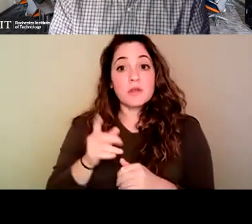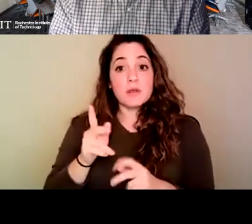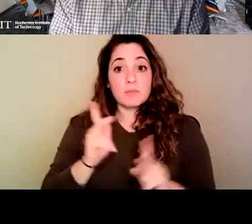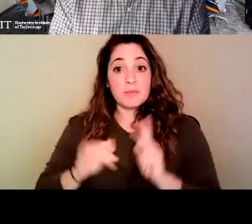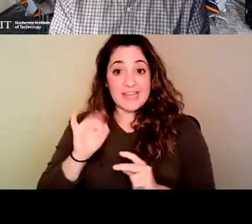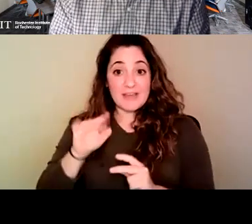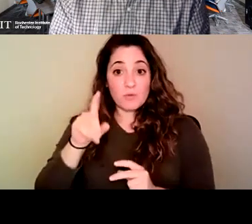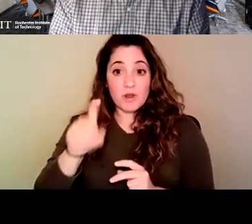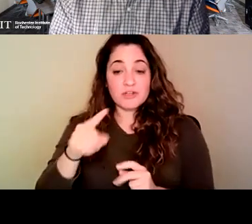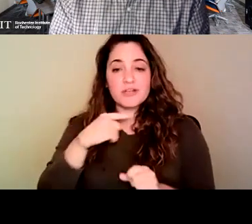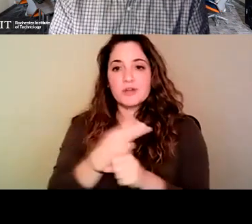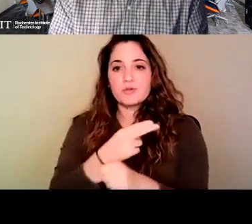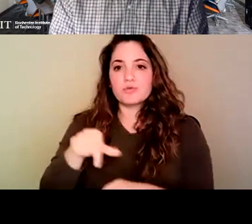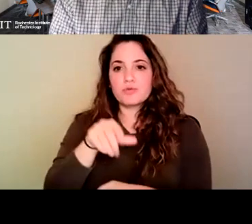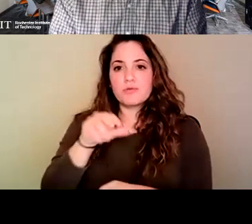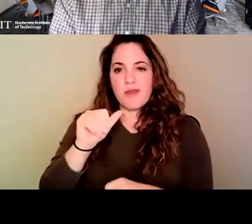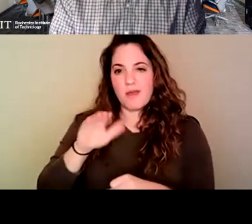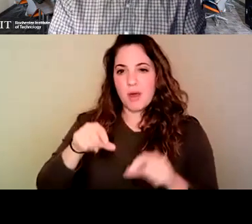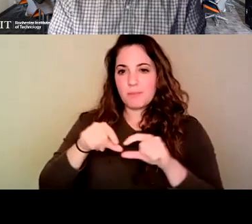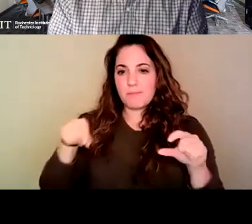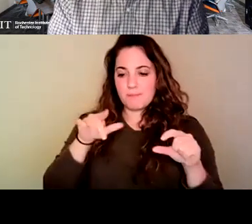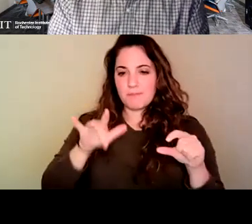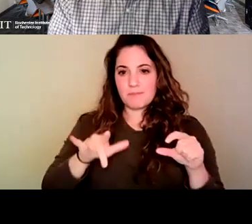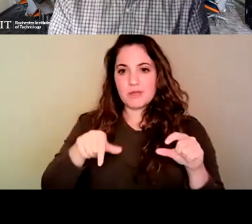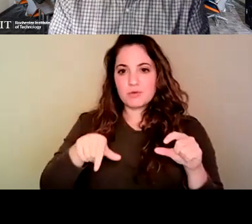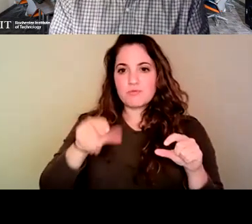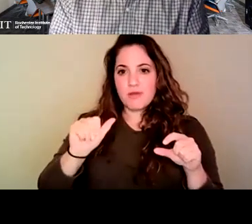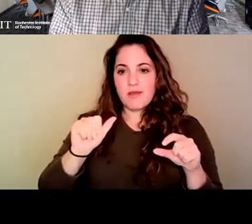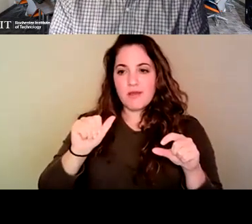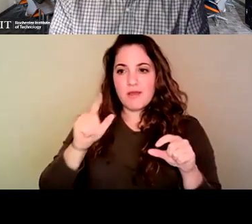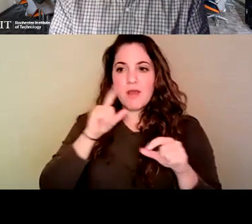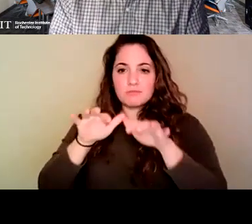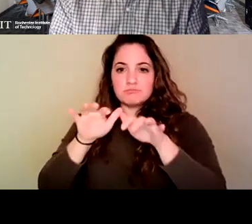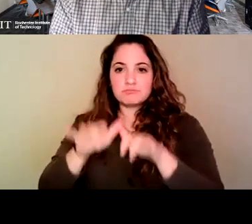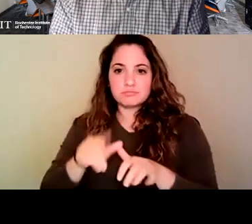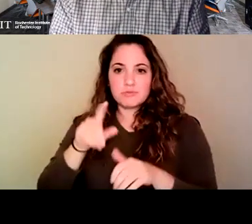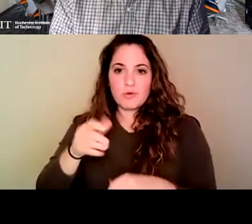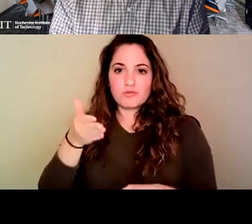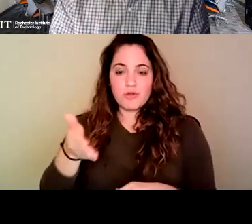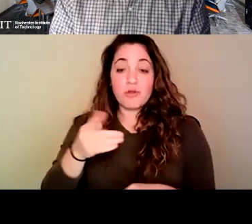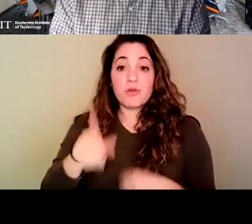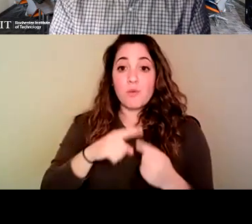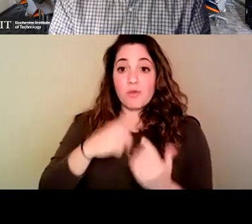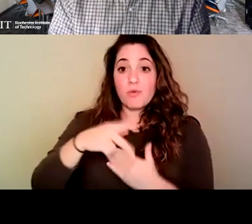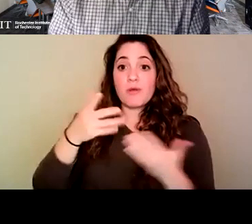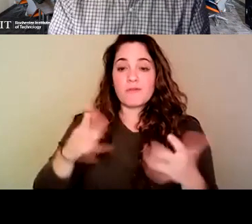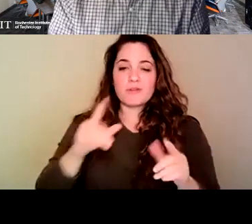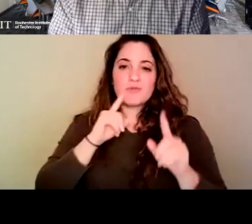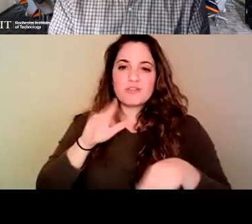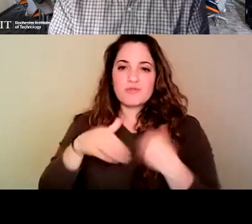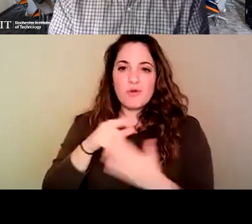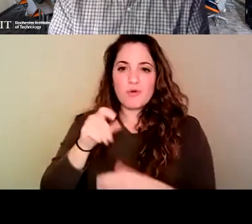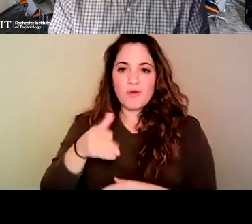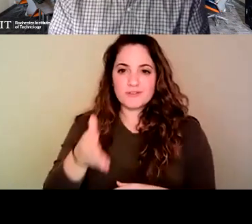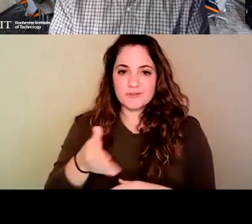functionality located in the bottom toolbar throughout the webinar. We will address questions at the end of the program. You can select